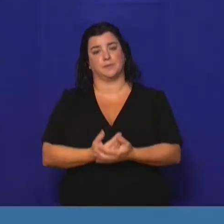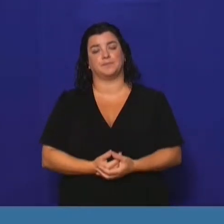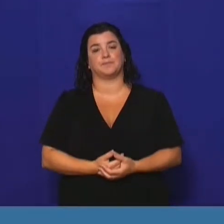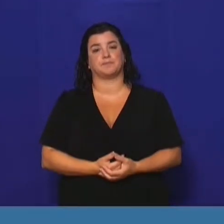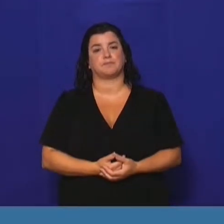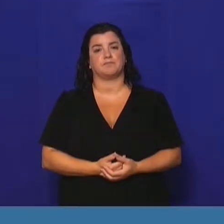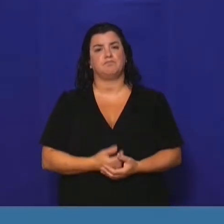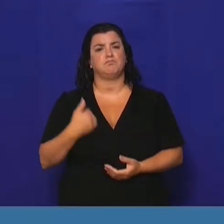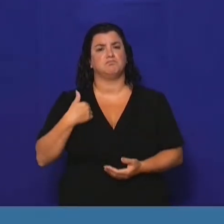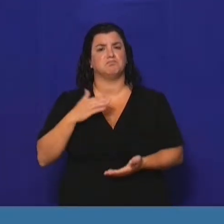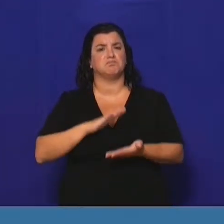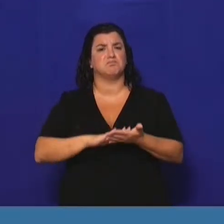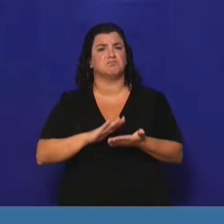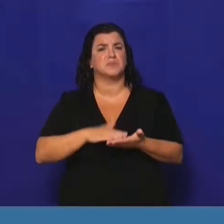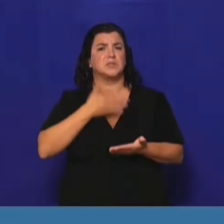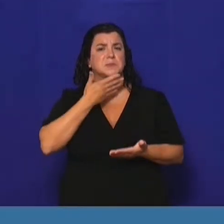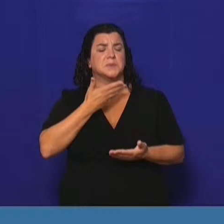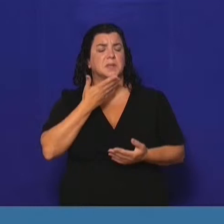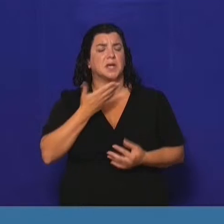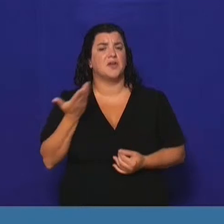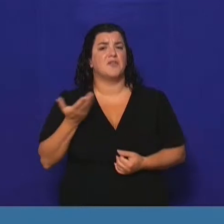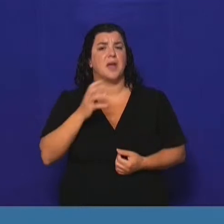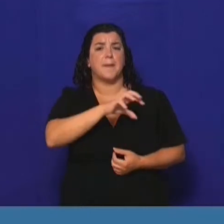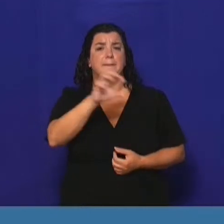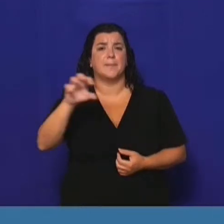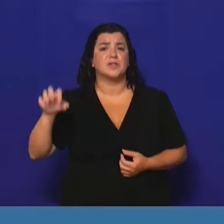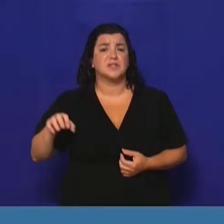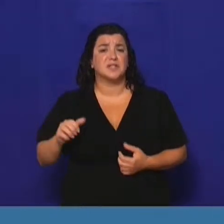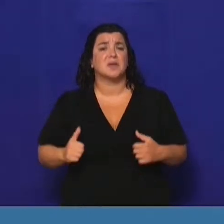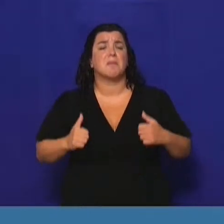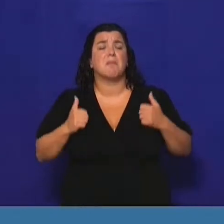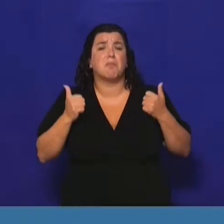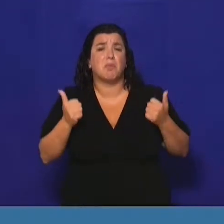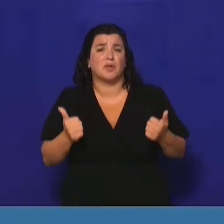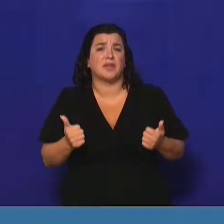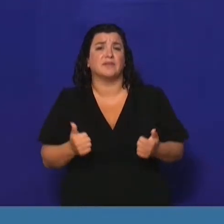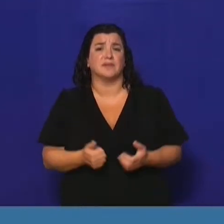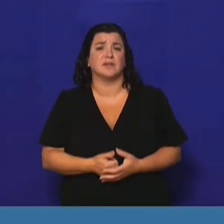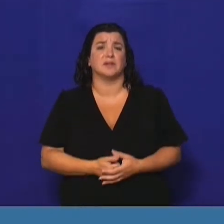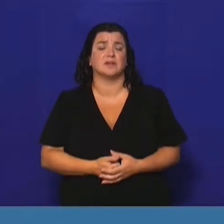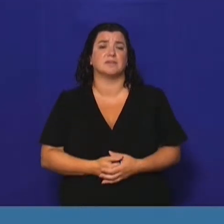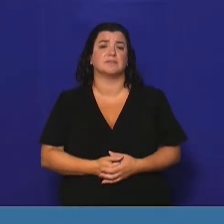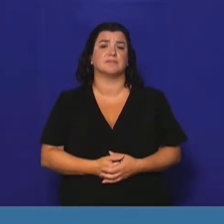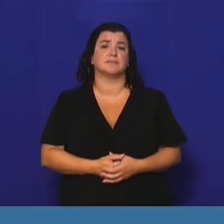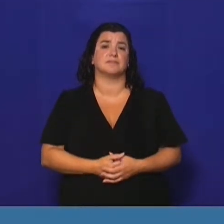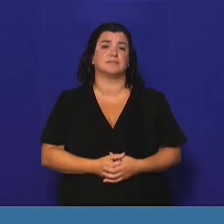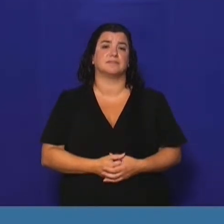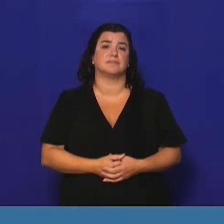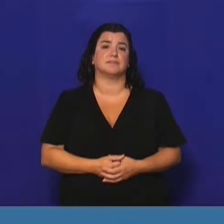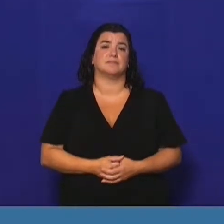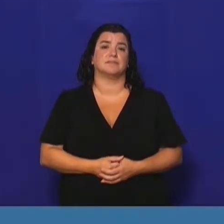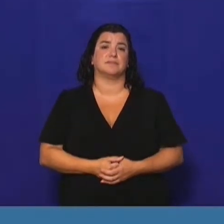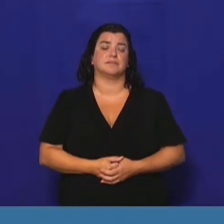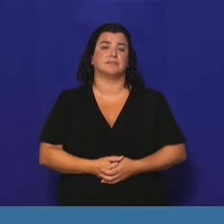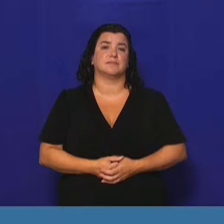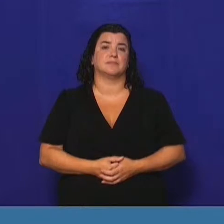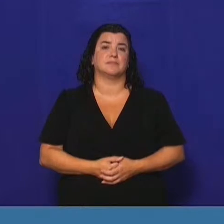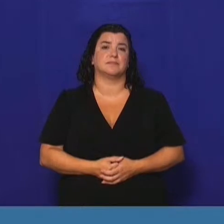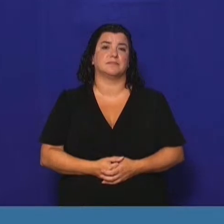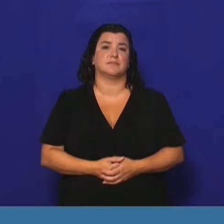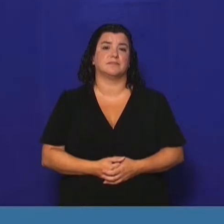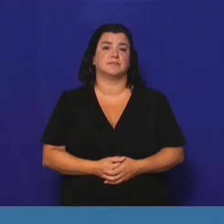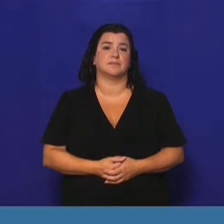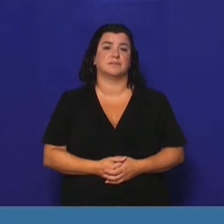huma l-postijiet kardinali li aħna rridu l-iktar nieħdu ħsieb. Fuq